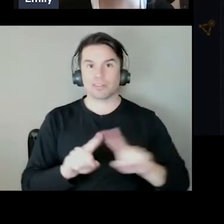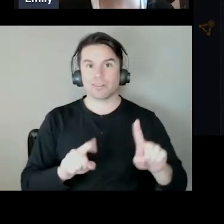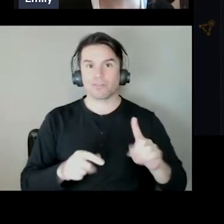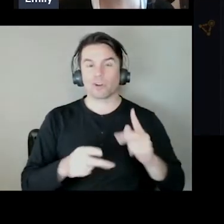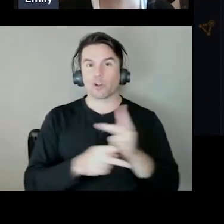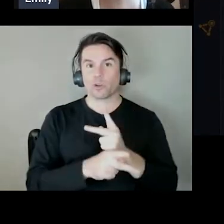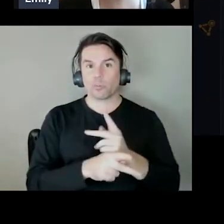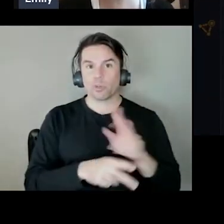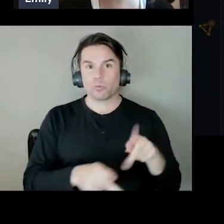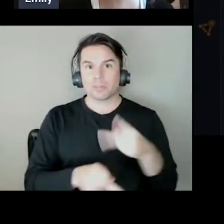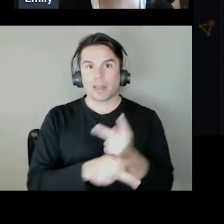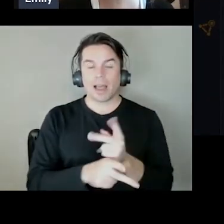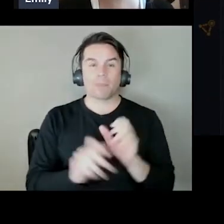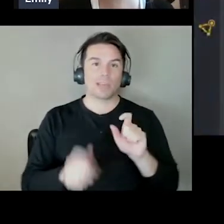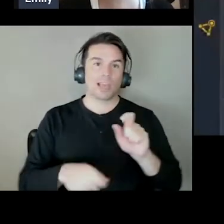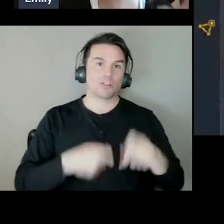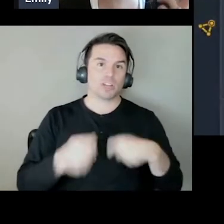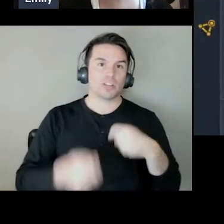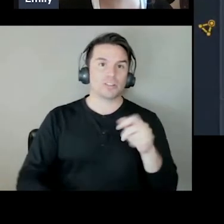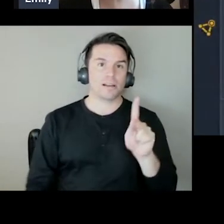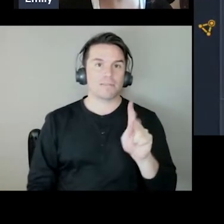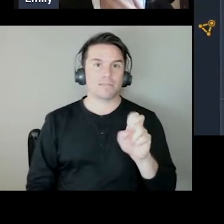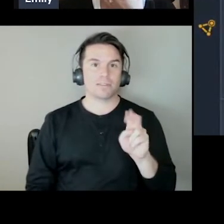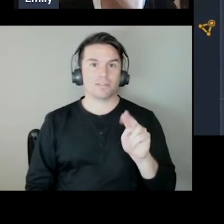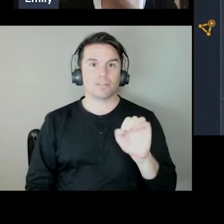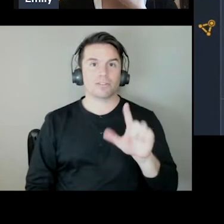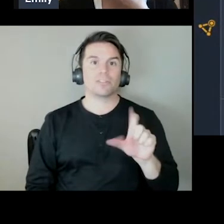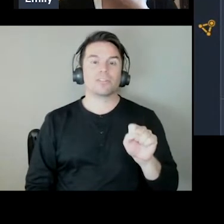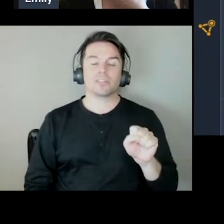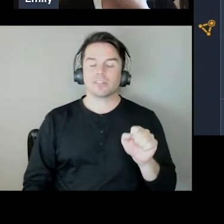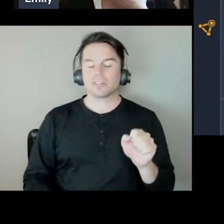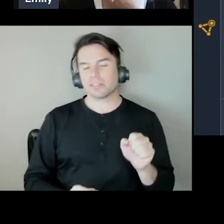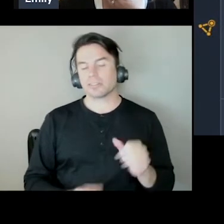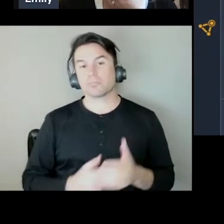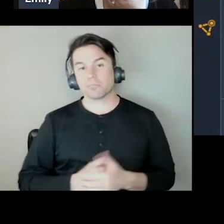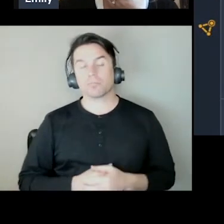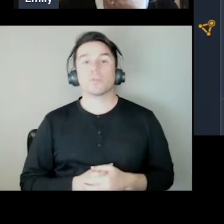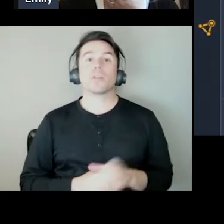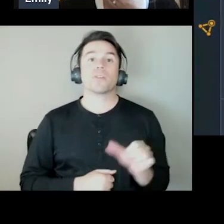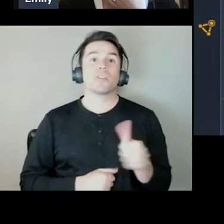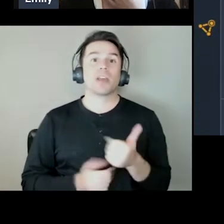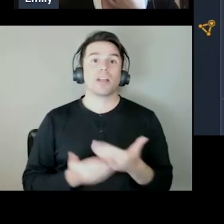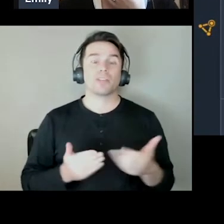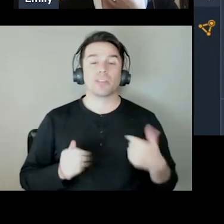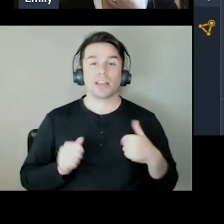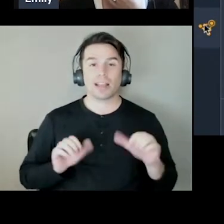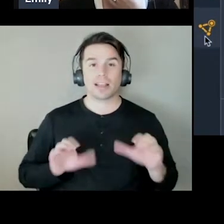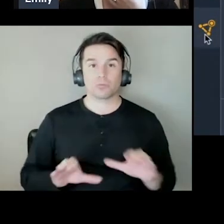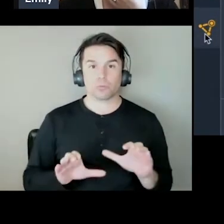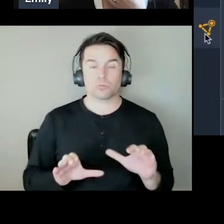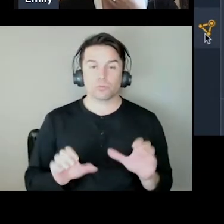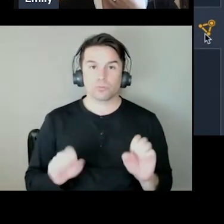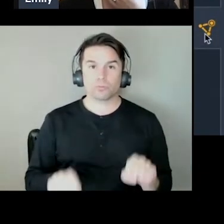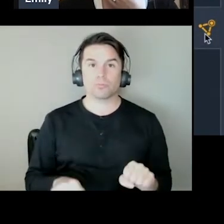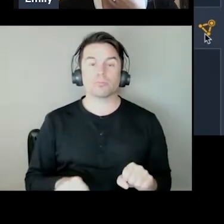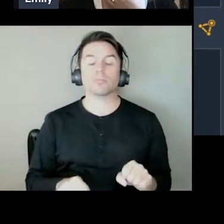kernels, all sorts of goodness. And then the other thing that I can do, in addition to taking advantage of